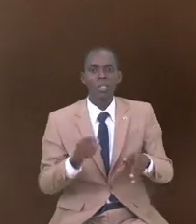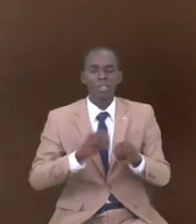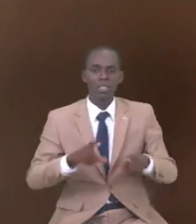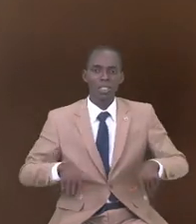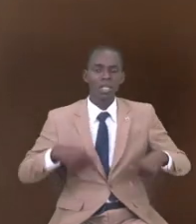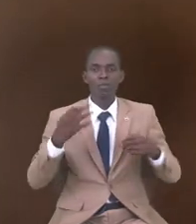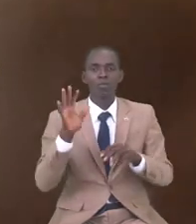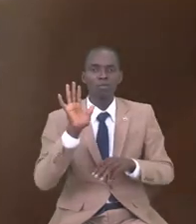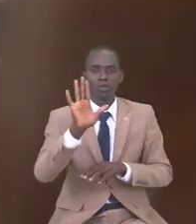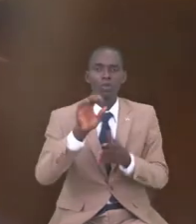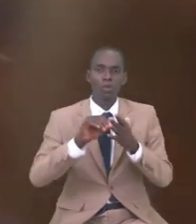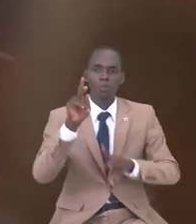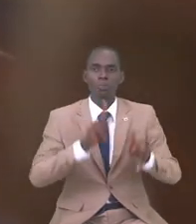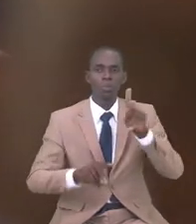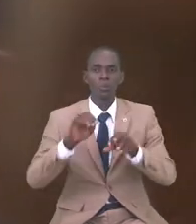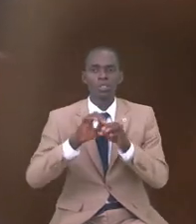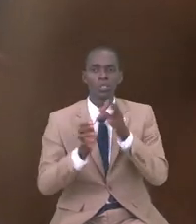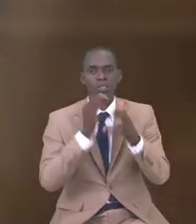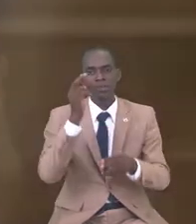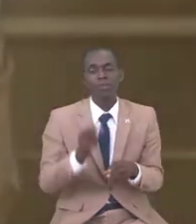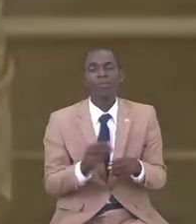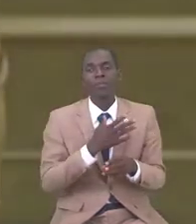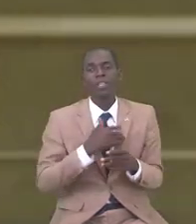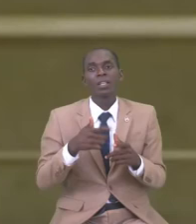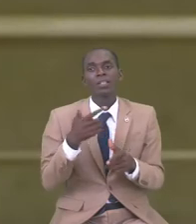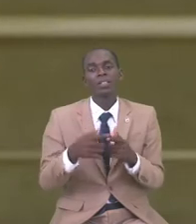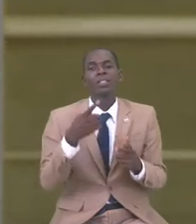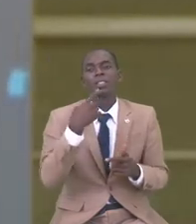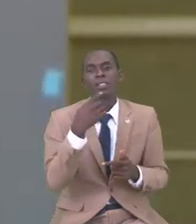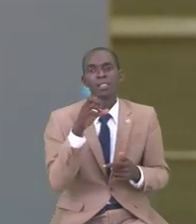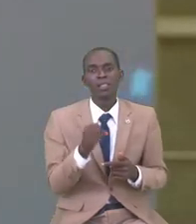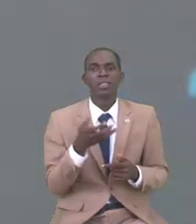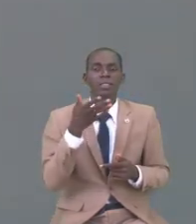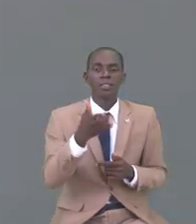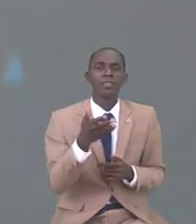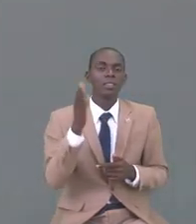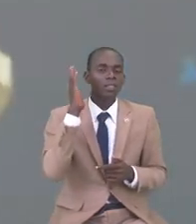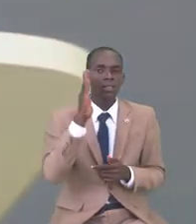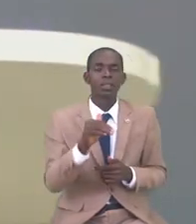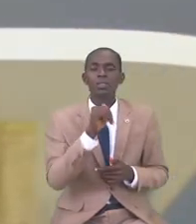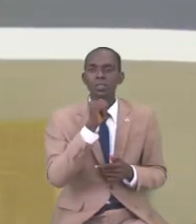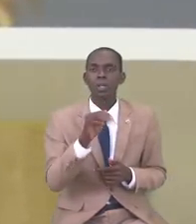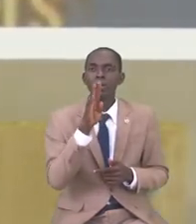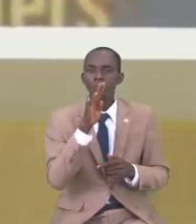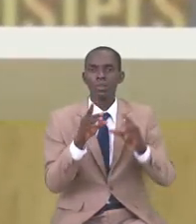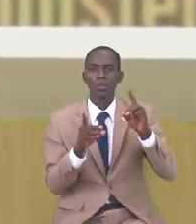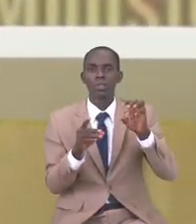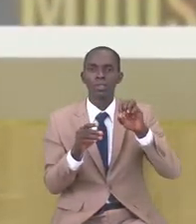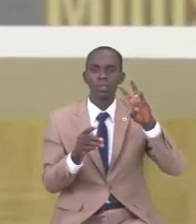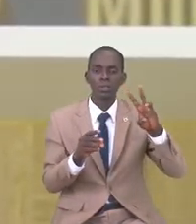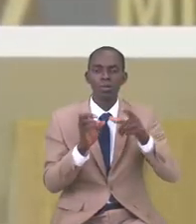in Jesus' name. And then it says, there shall not be dew nor